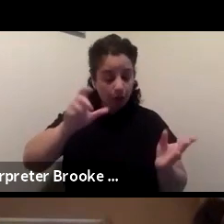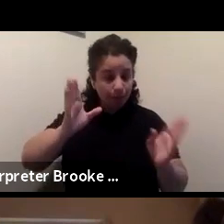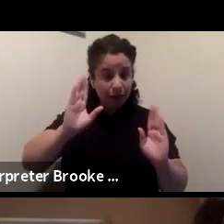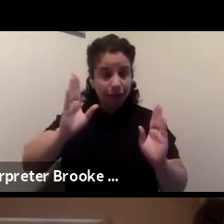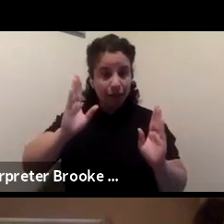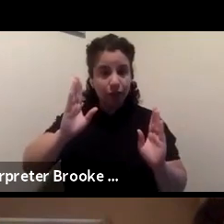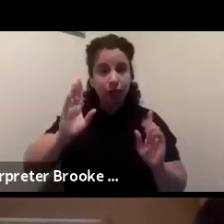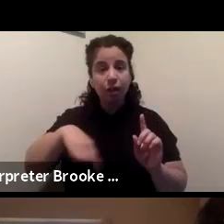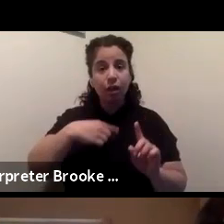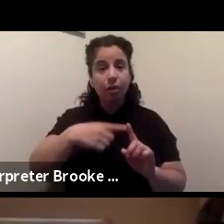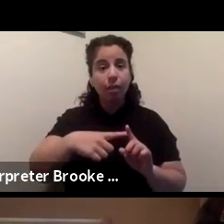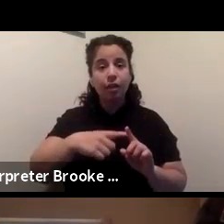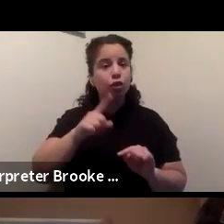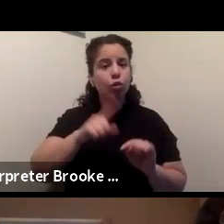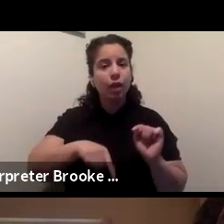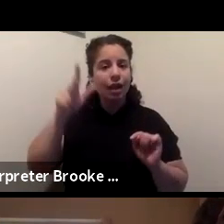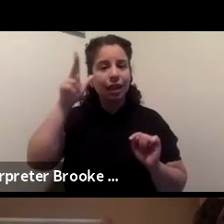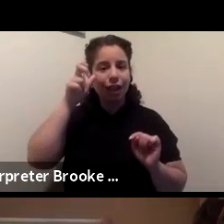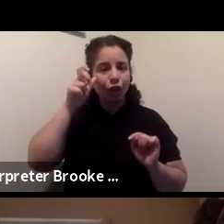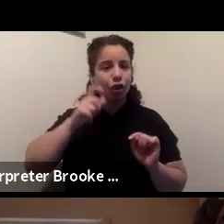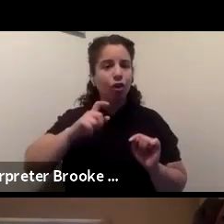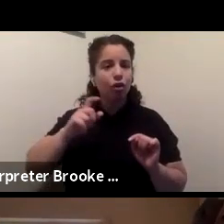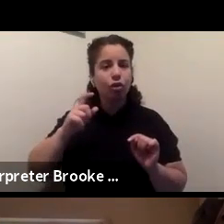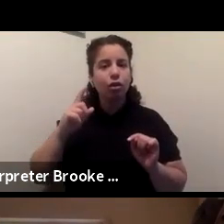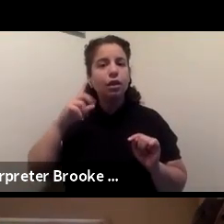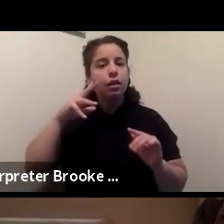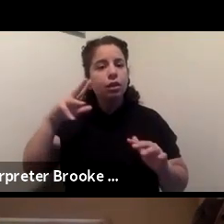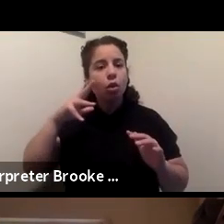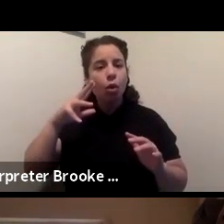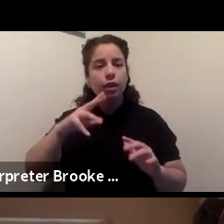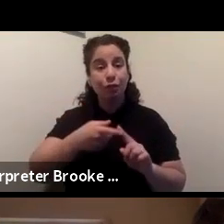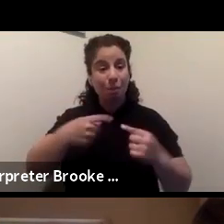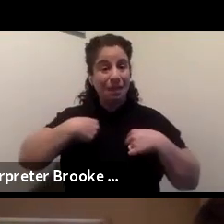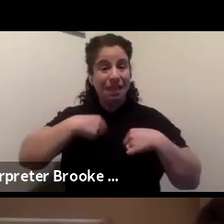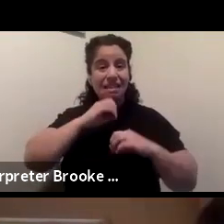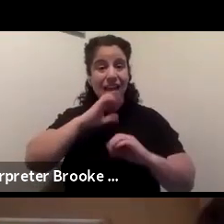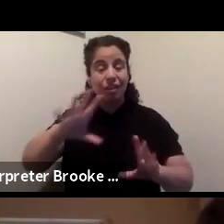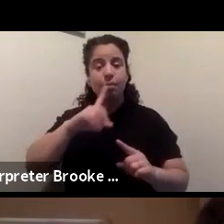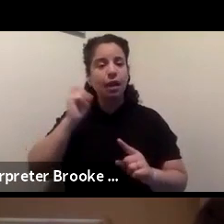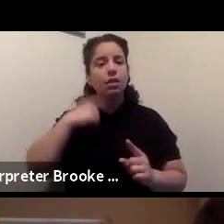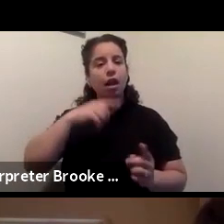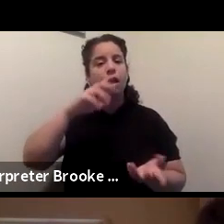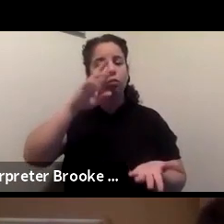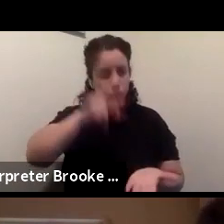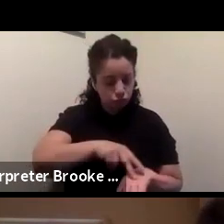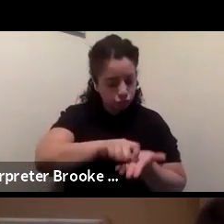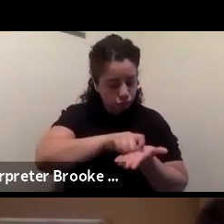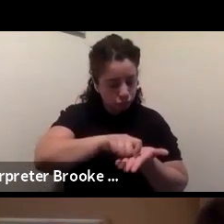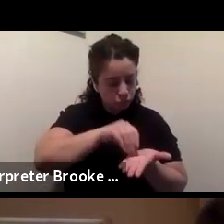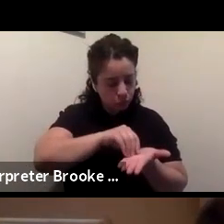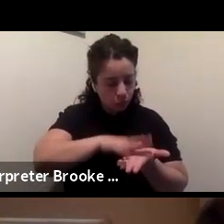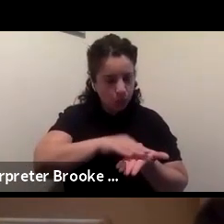hear audio feedback from me, that's probably because I'm down in my notebook.